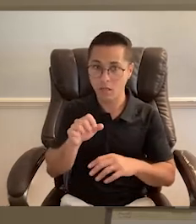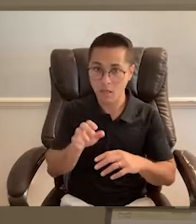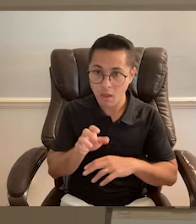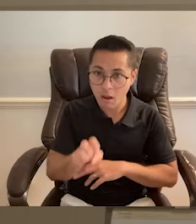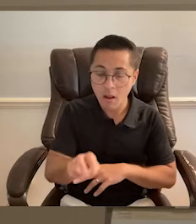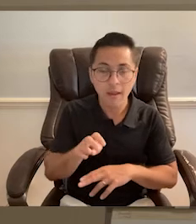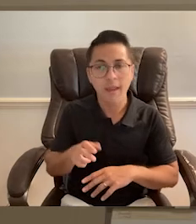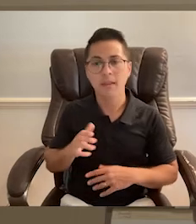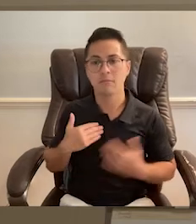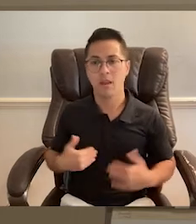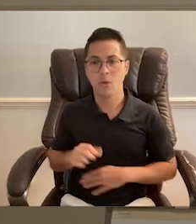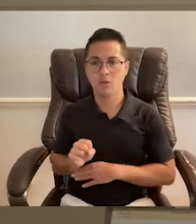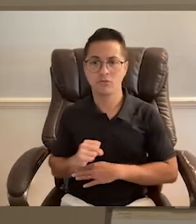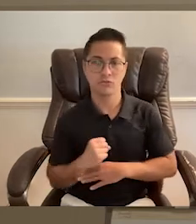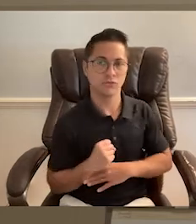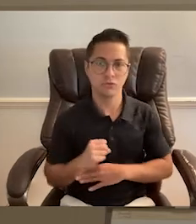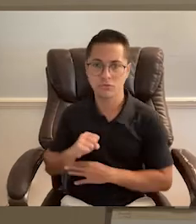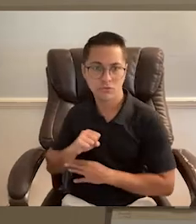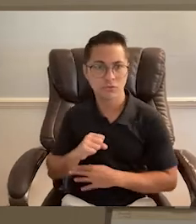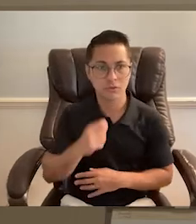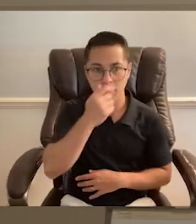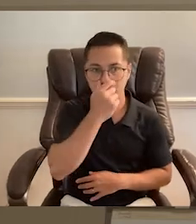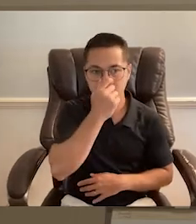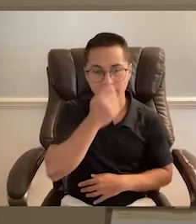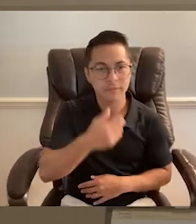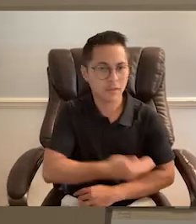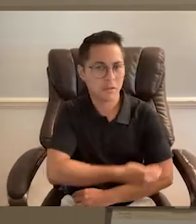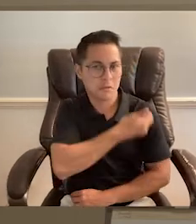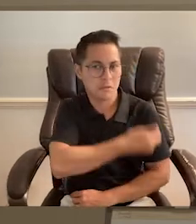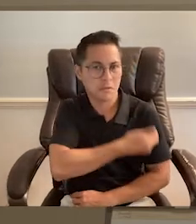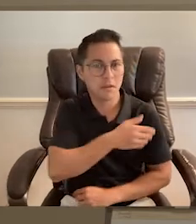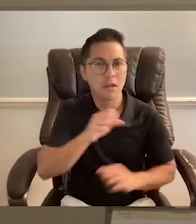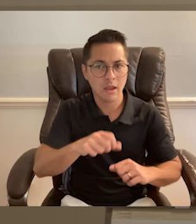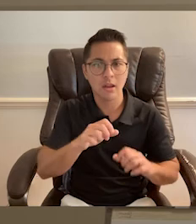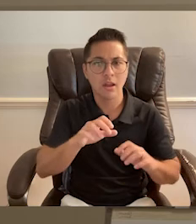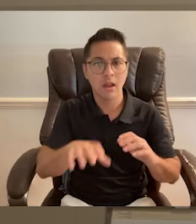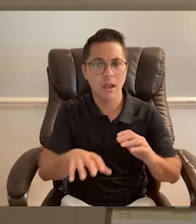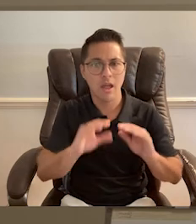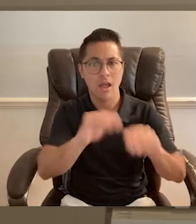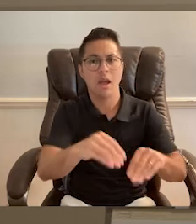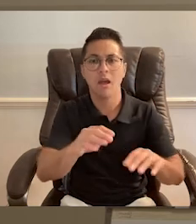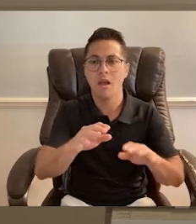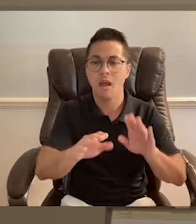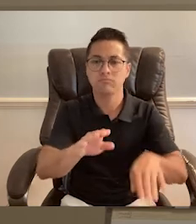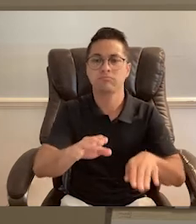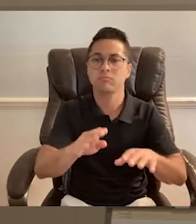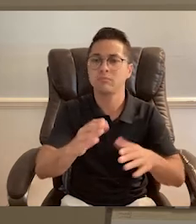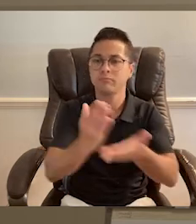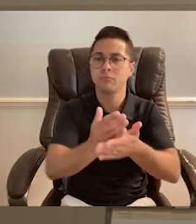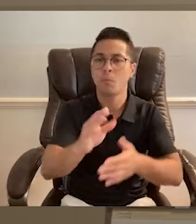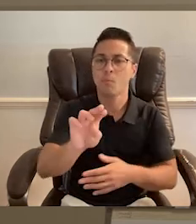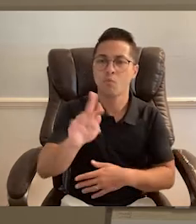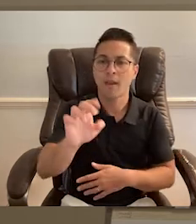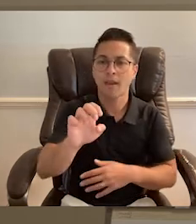Any of you have any projects like that? I can't promise you that we'll deliver always a successful product, but at